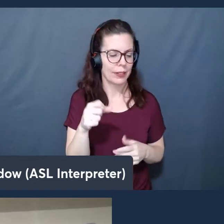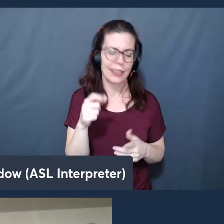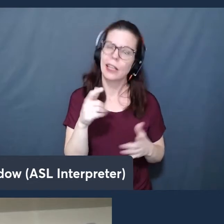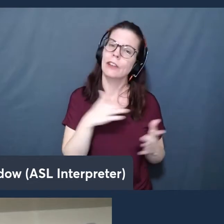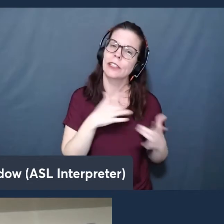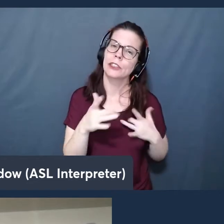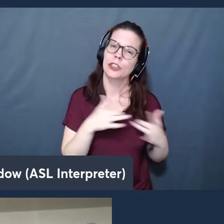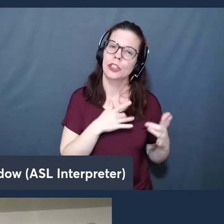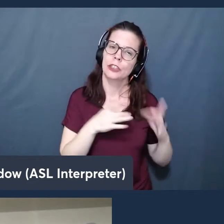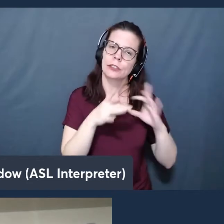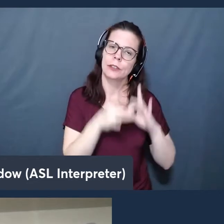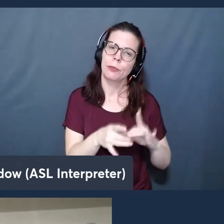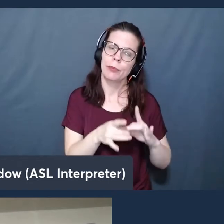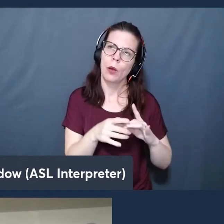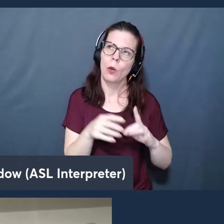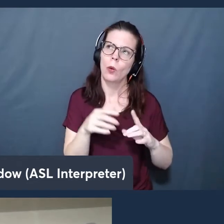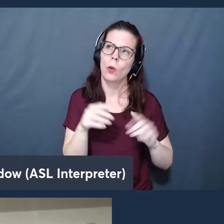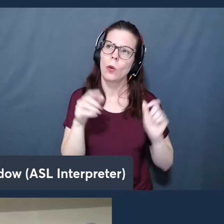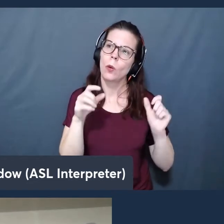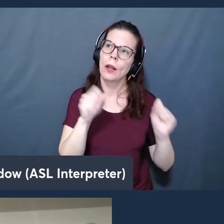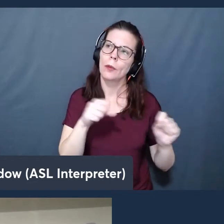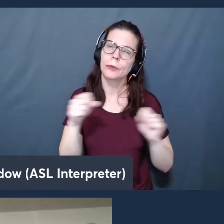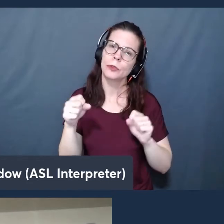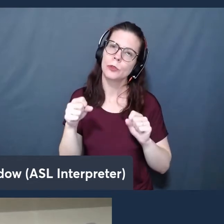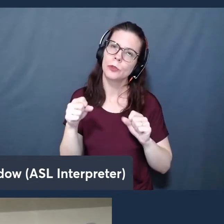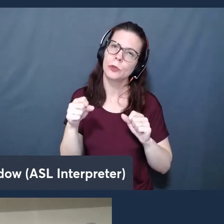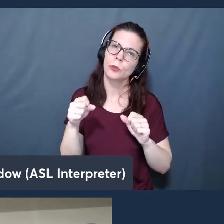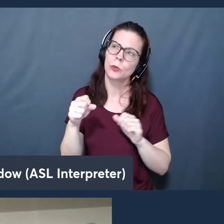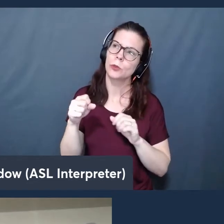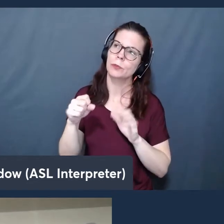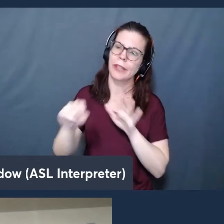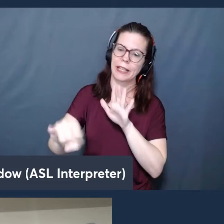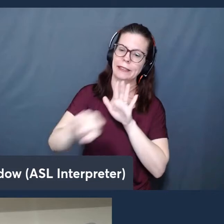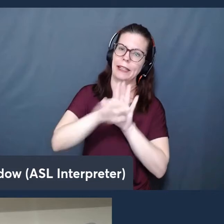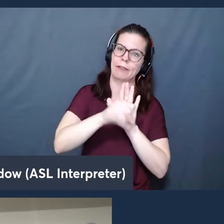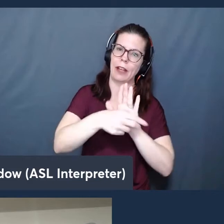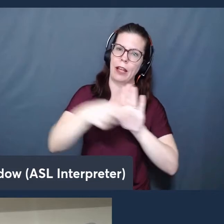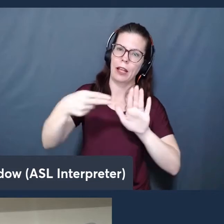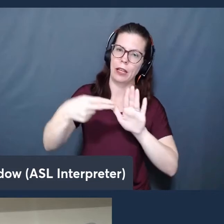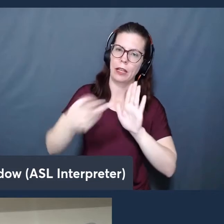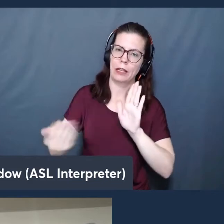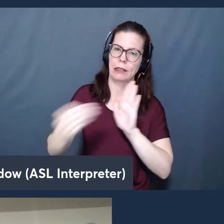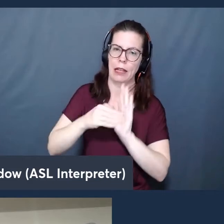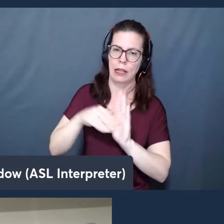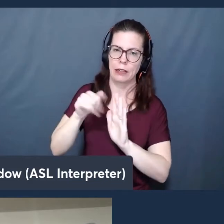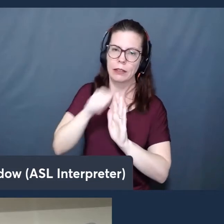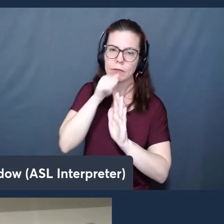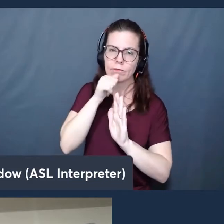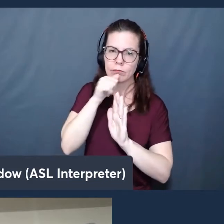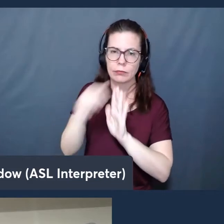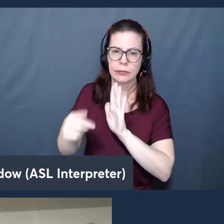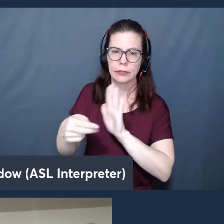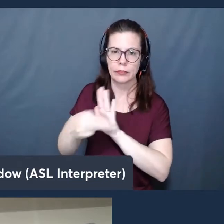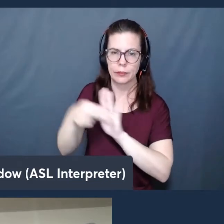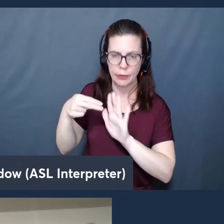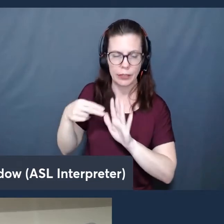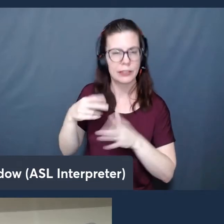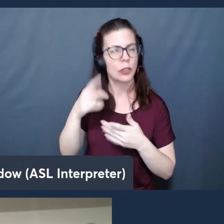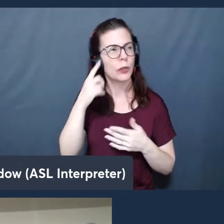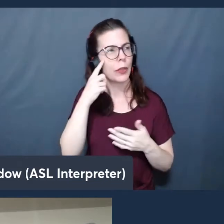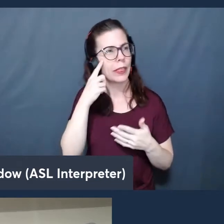concerns around being able to re-identify pseudonymous data. So the way Oh, we okay, we think